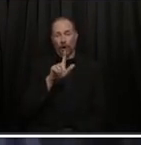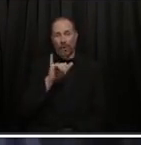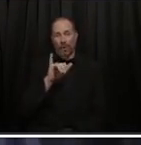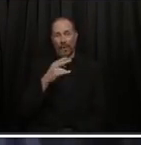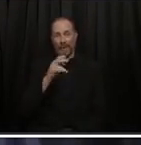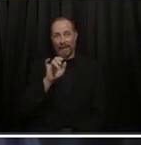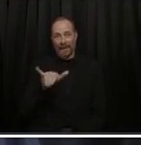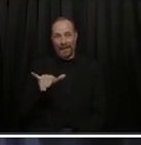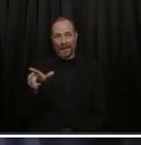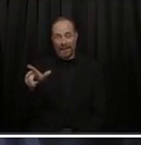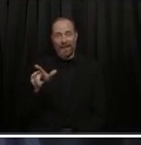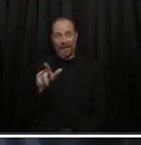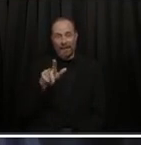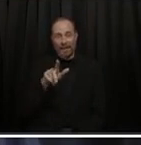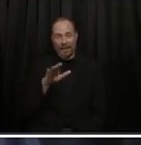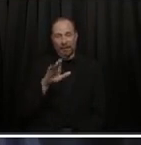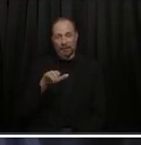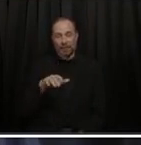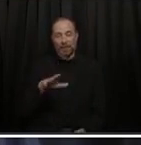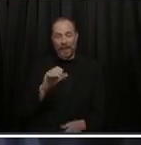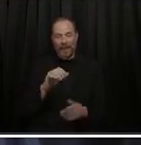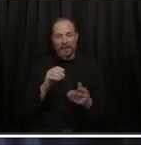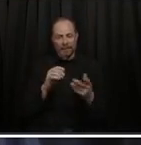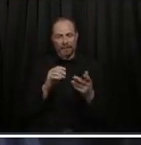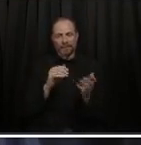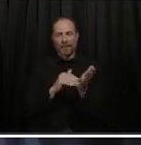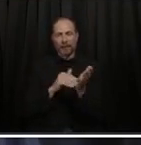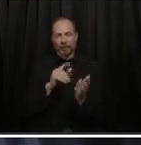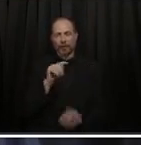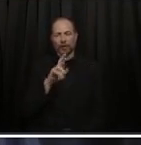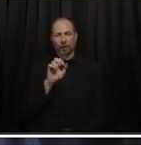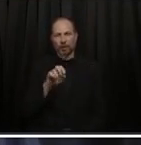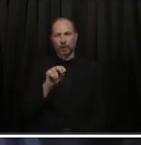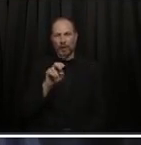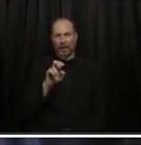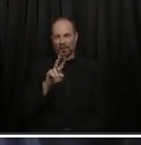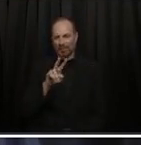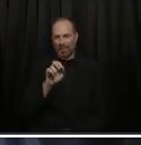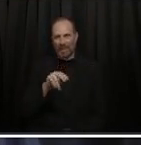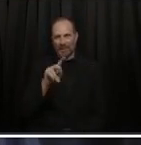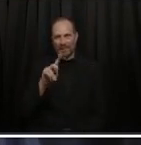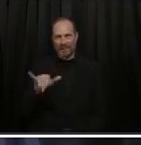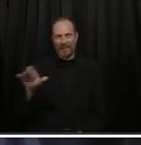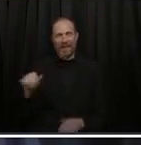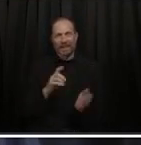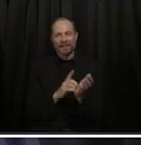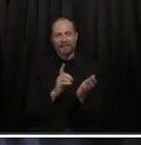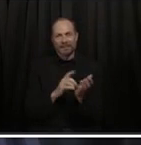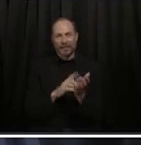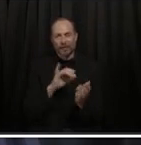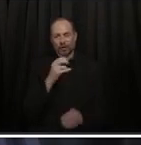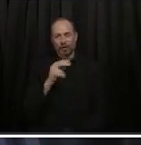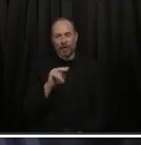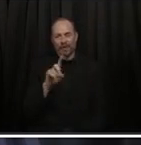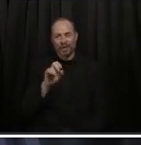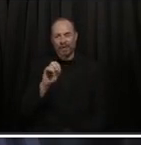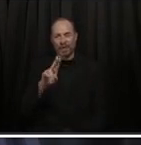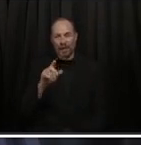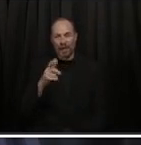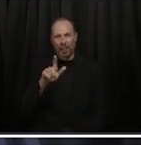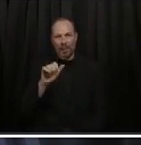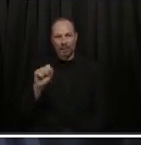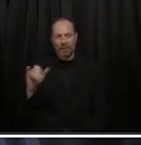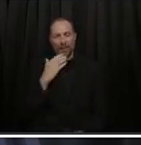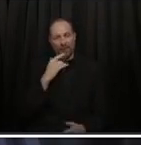State Lab, Dr. Emily Travanti. And the lead on this has been Tri-County Health and Dr. John Douglas. So thank you for your work, the